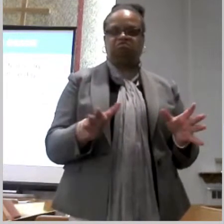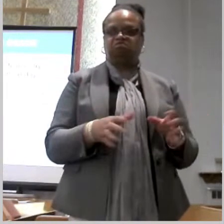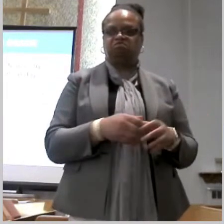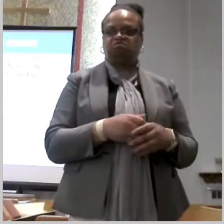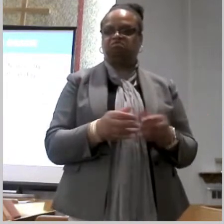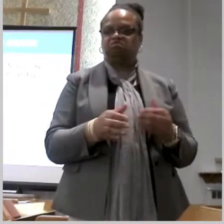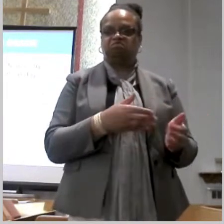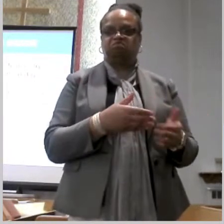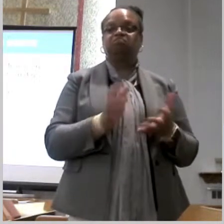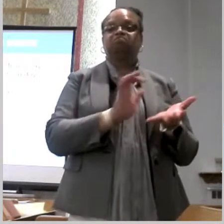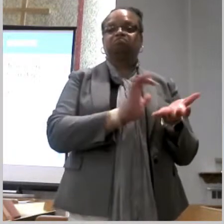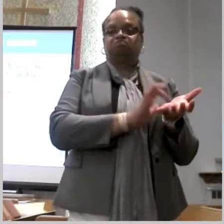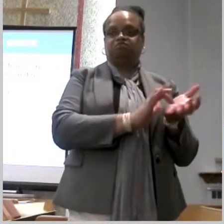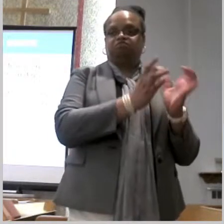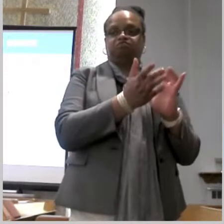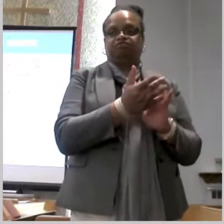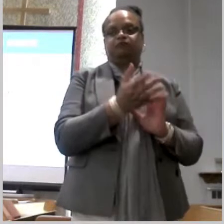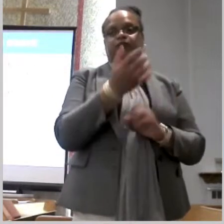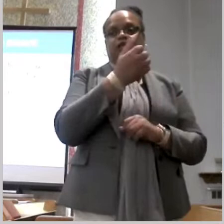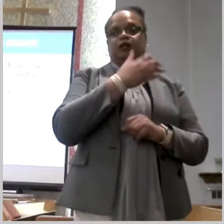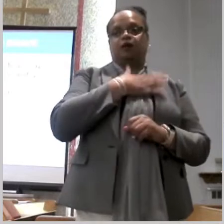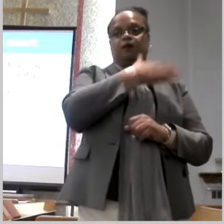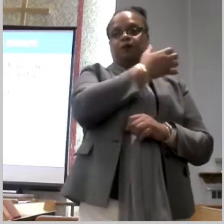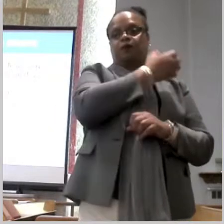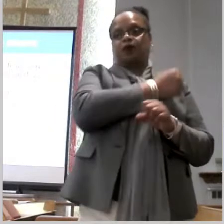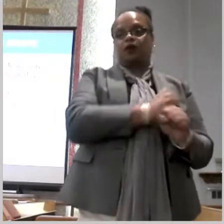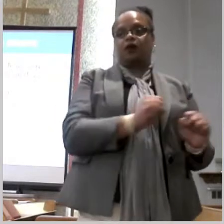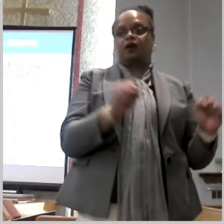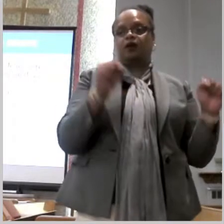Vainly they watch him.